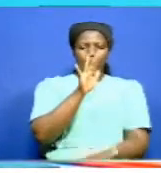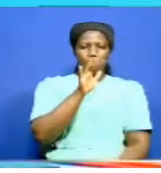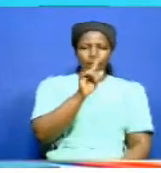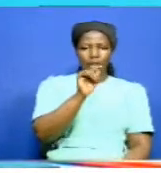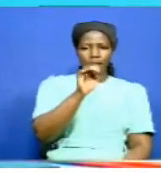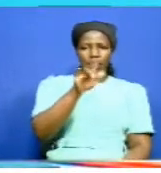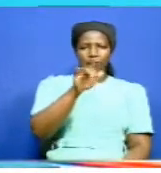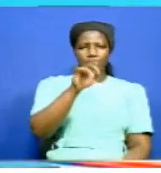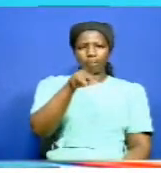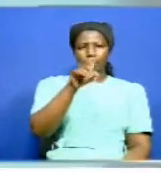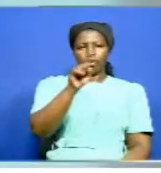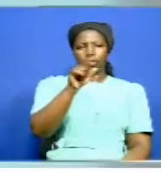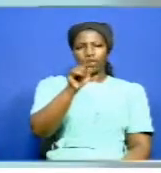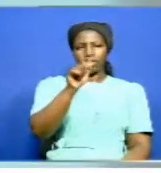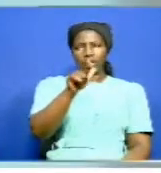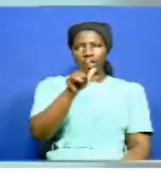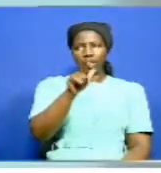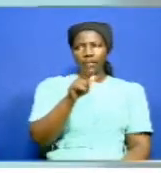in.